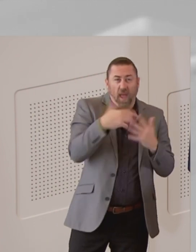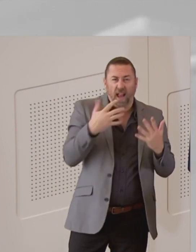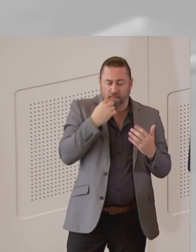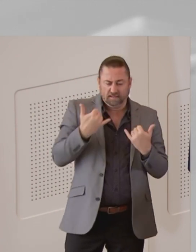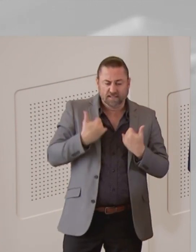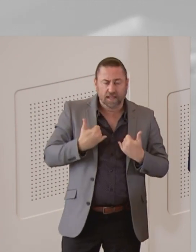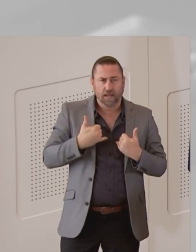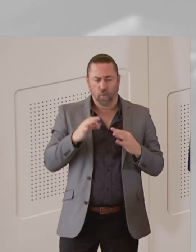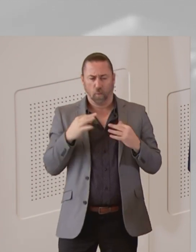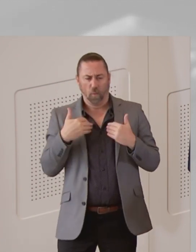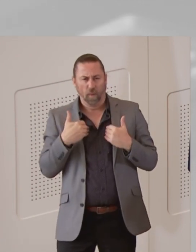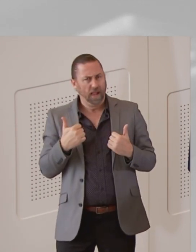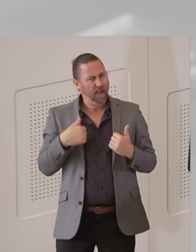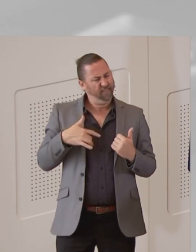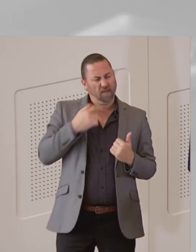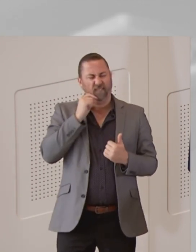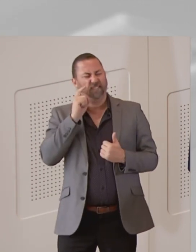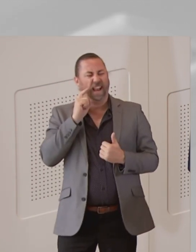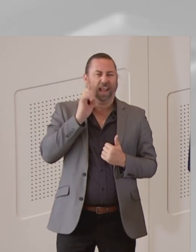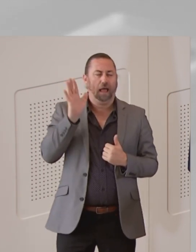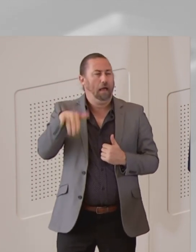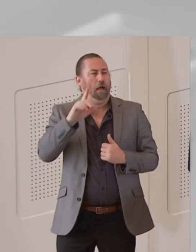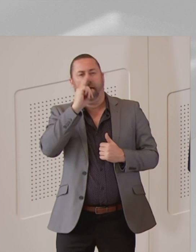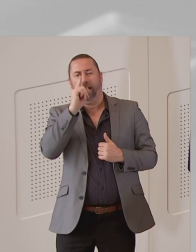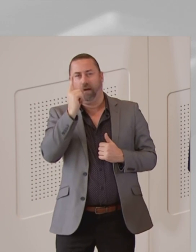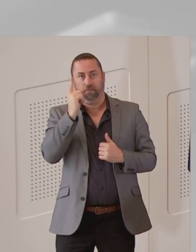the time that you really please come forward and get